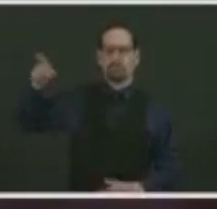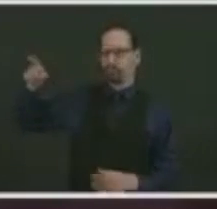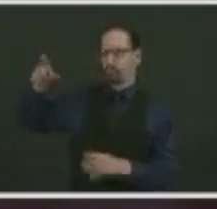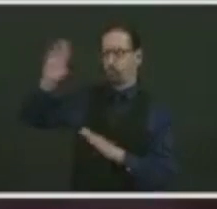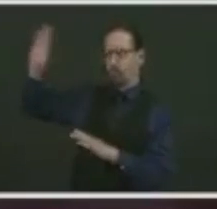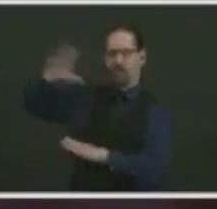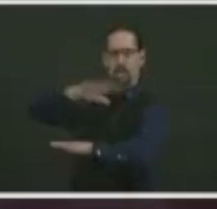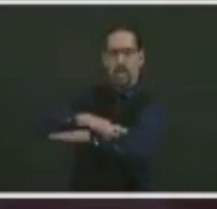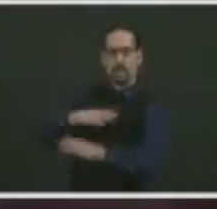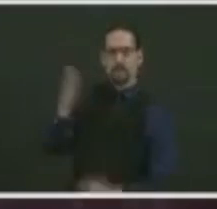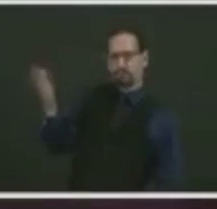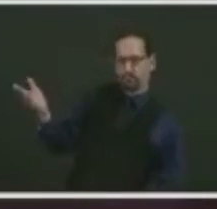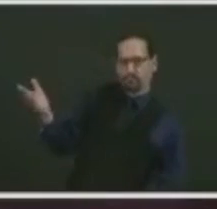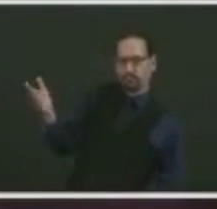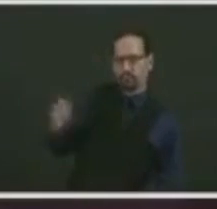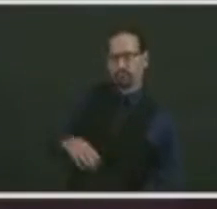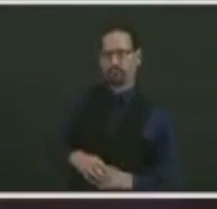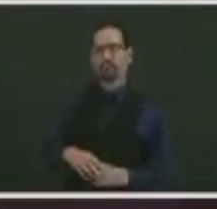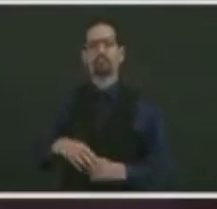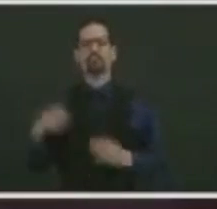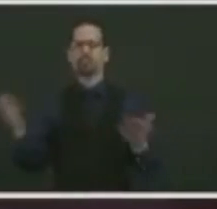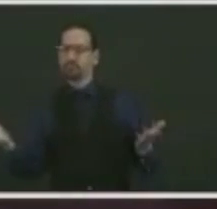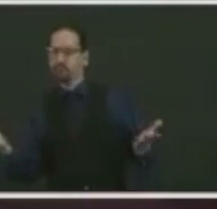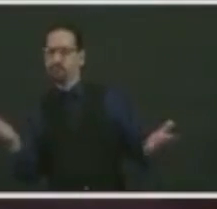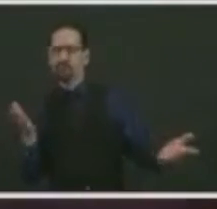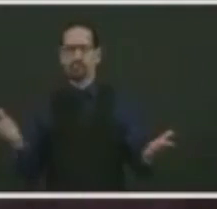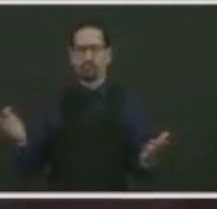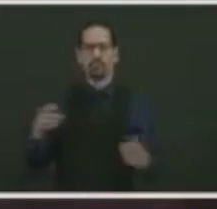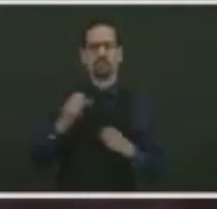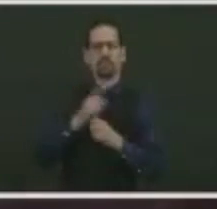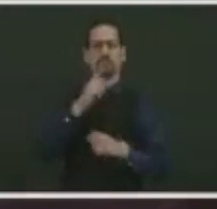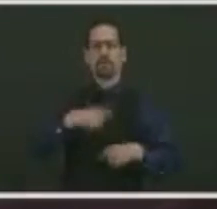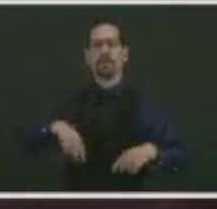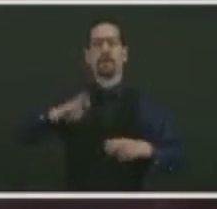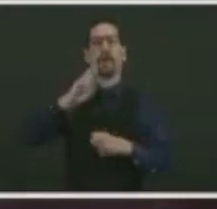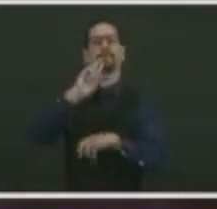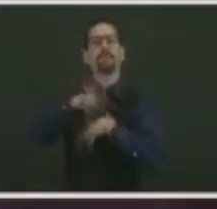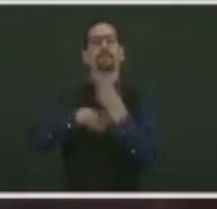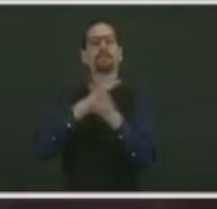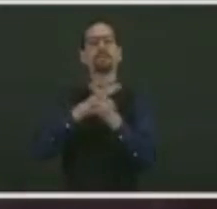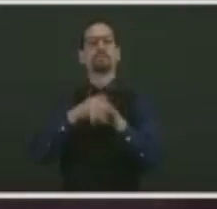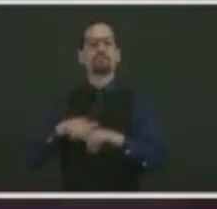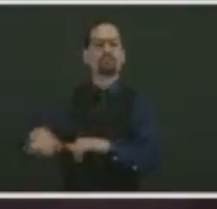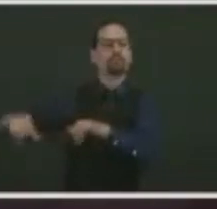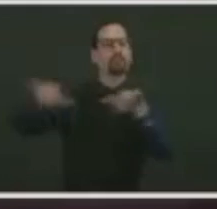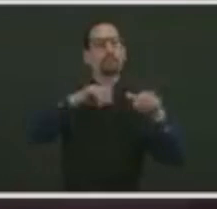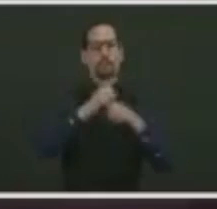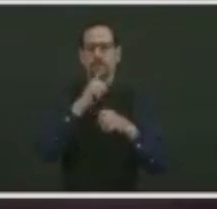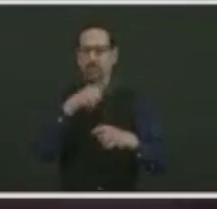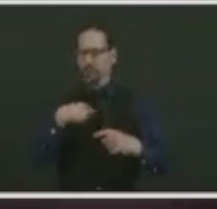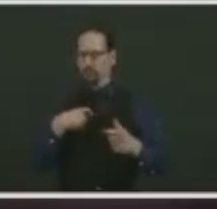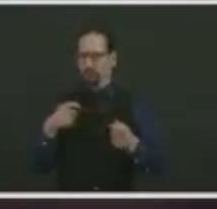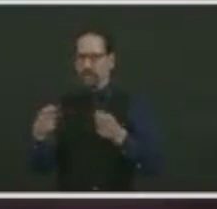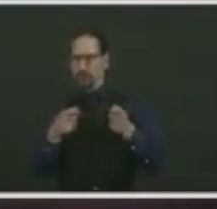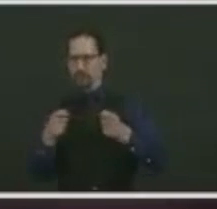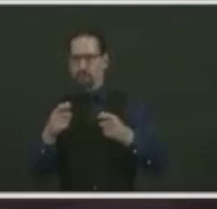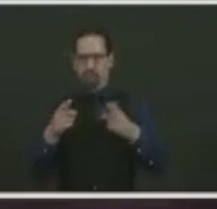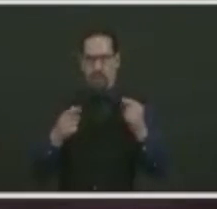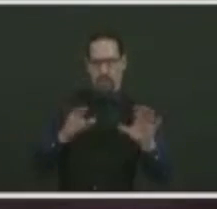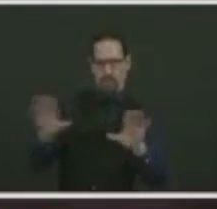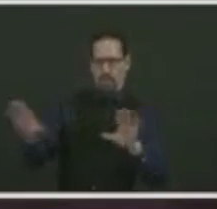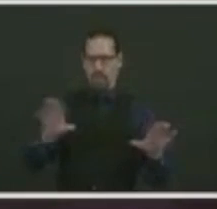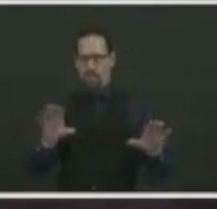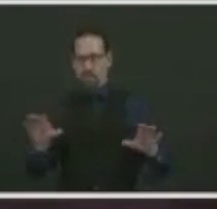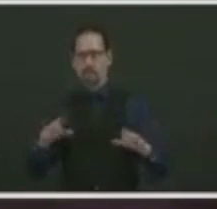And we would have to have like some uniformity around how we dealt with all of this. Work groups, there were no tenants